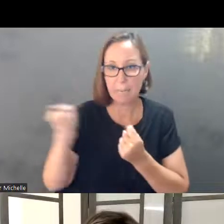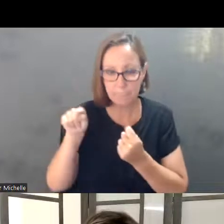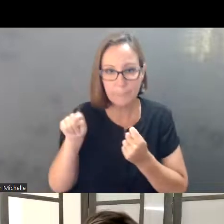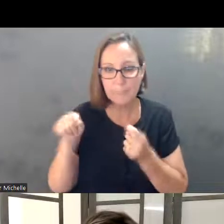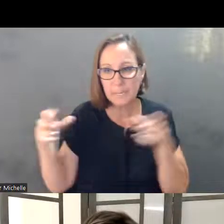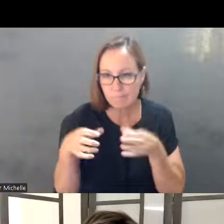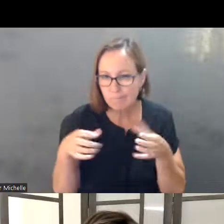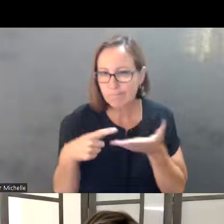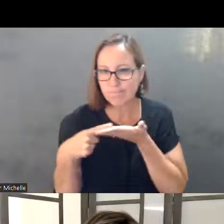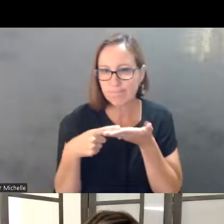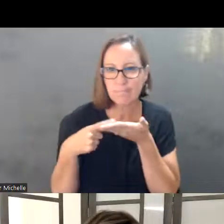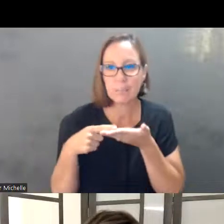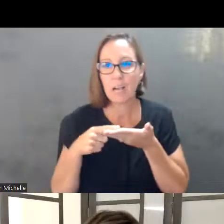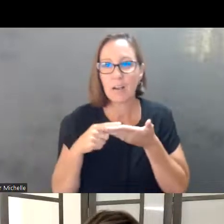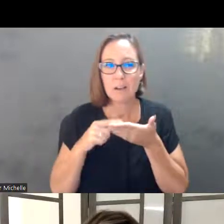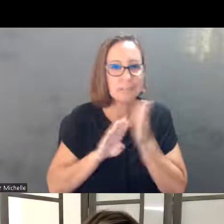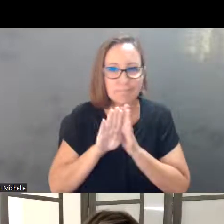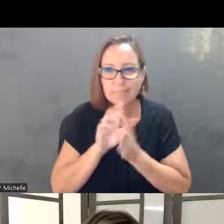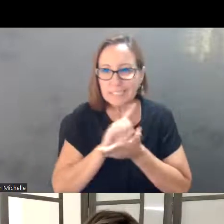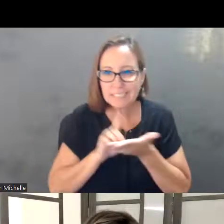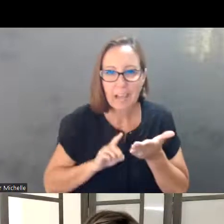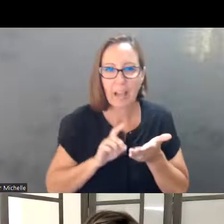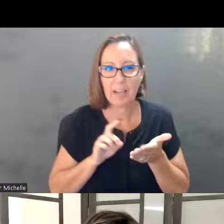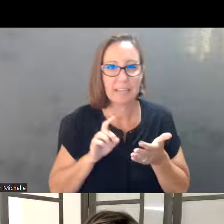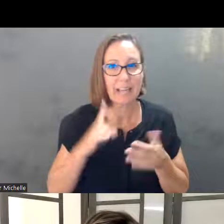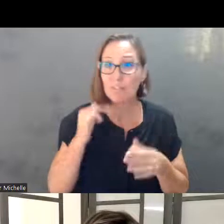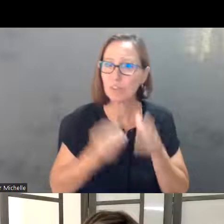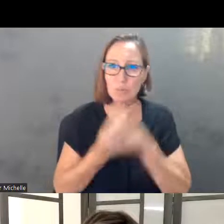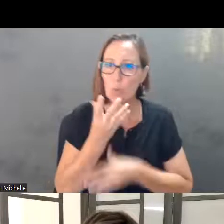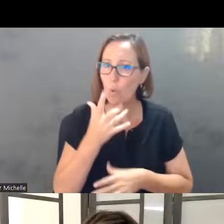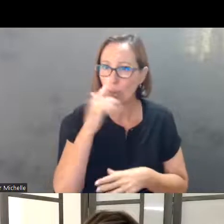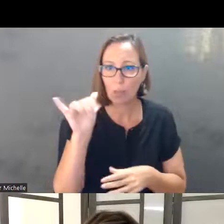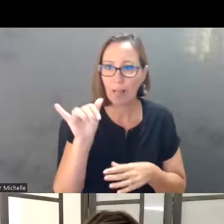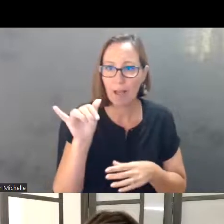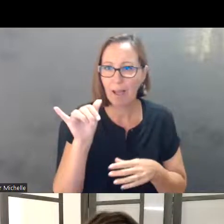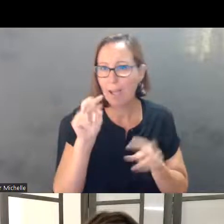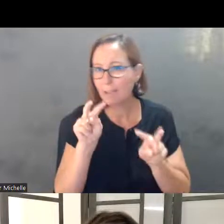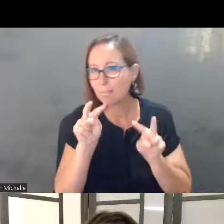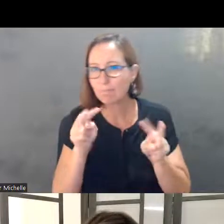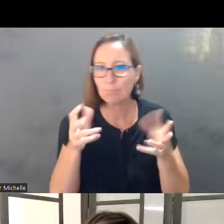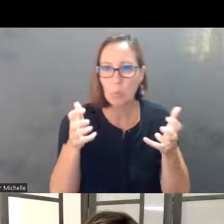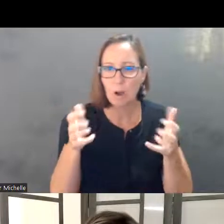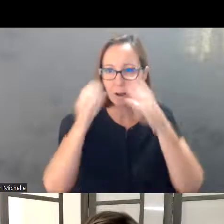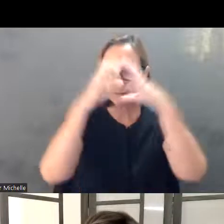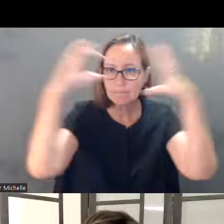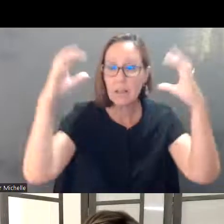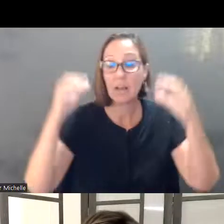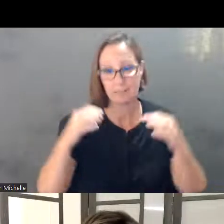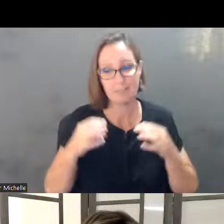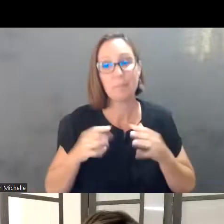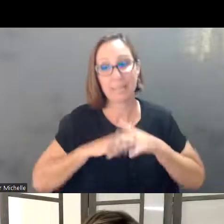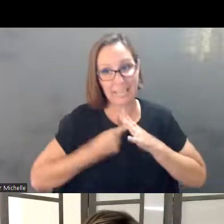what the design of California Grows might look like. And any good design starts with quite a bit of